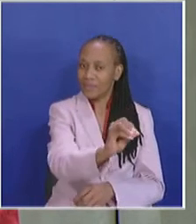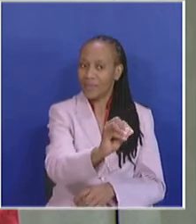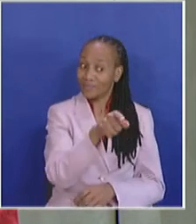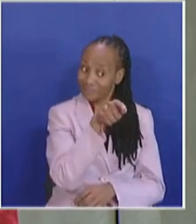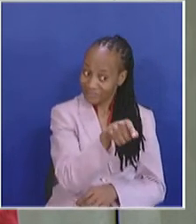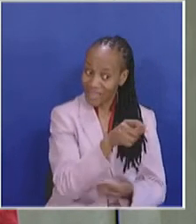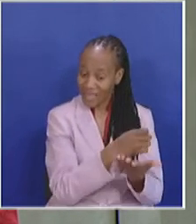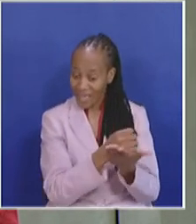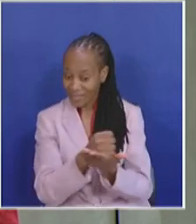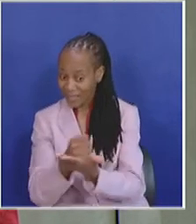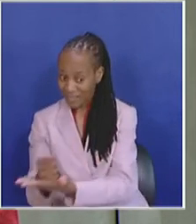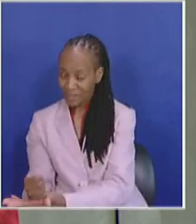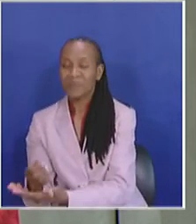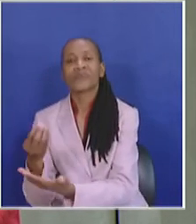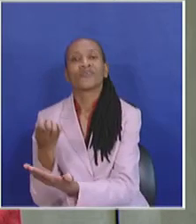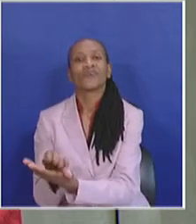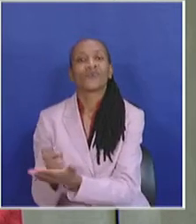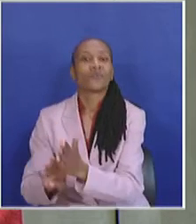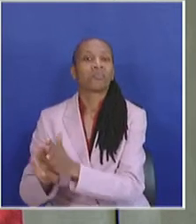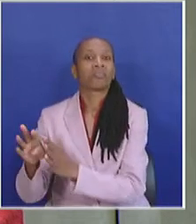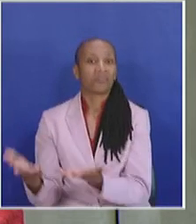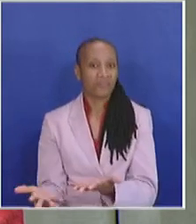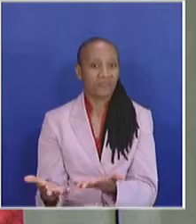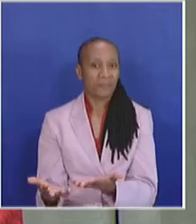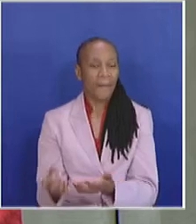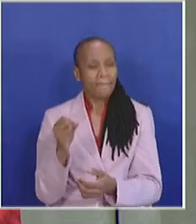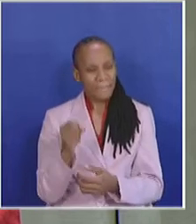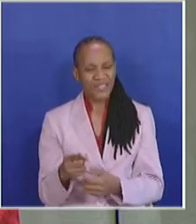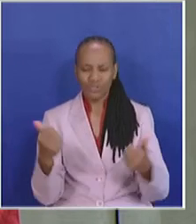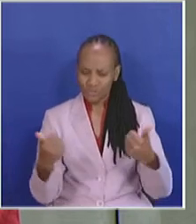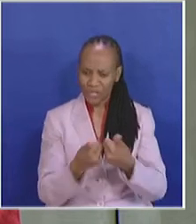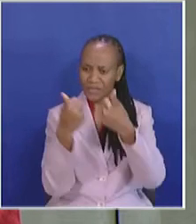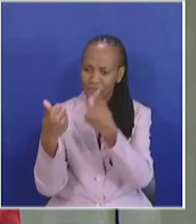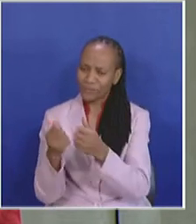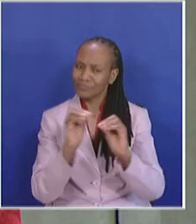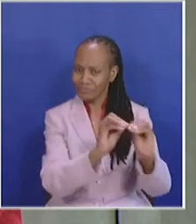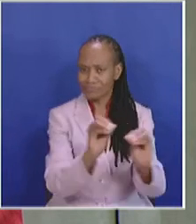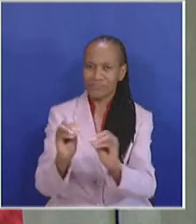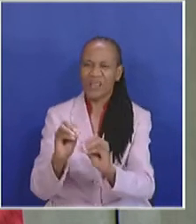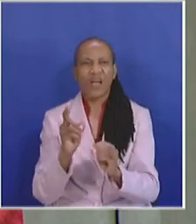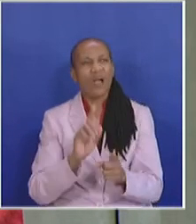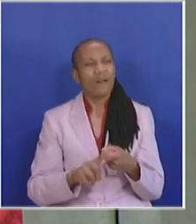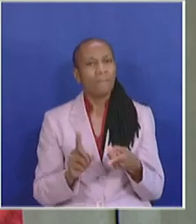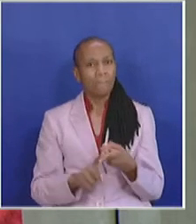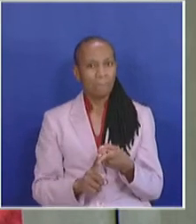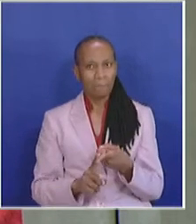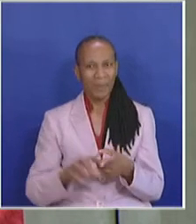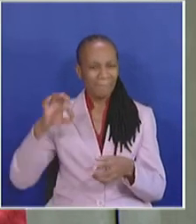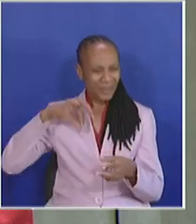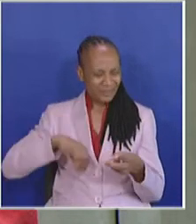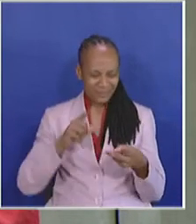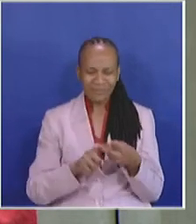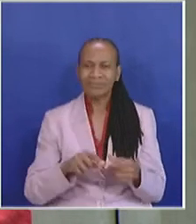economic development of the province. However, there are several challenges relating to beneficiation and